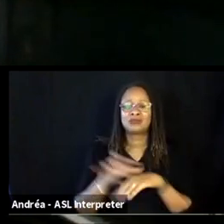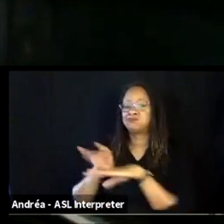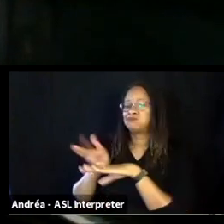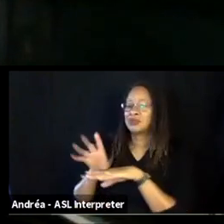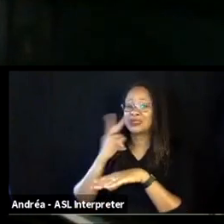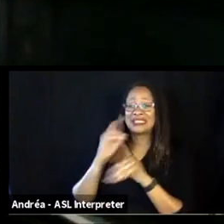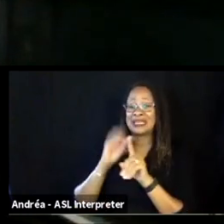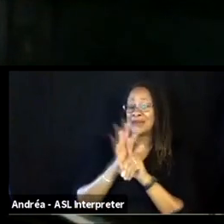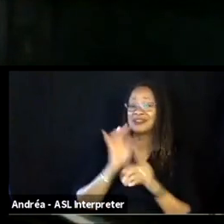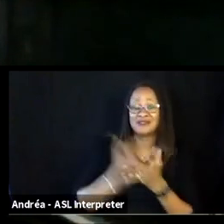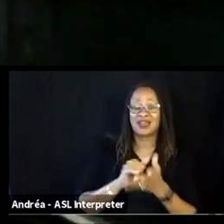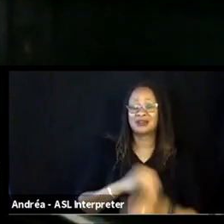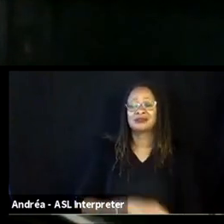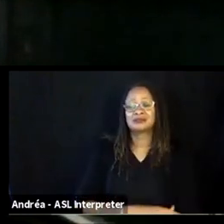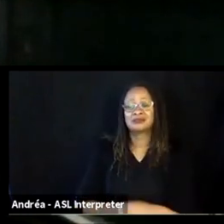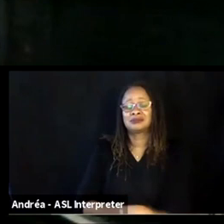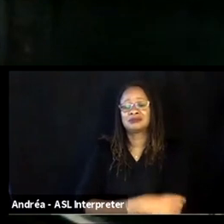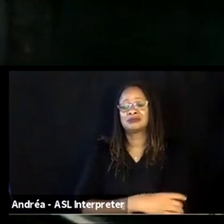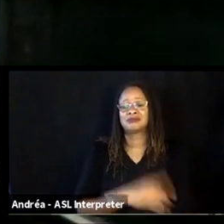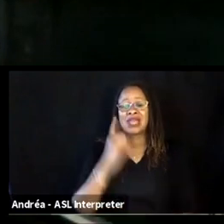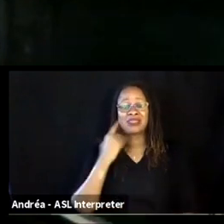impact of that. And, you know, I think